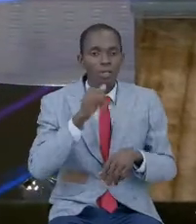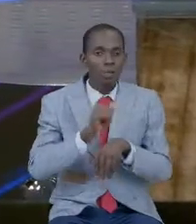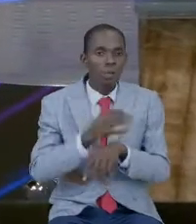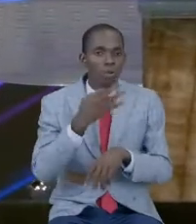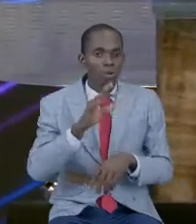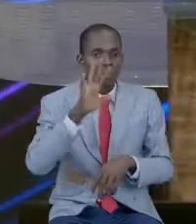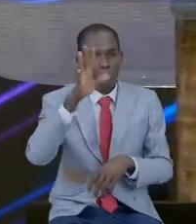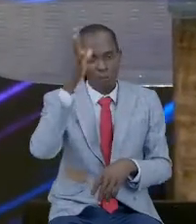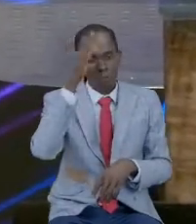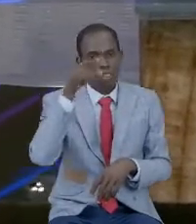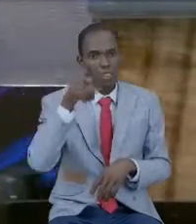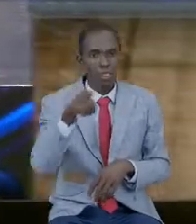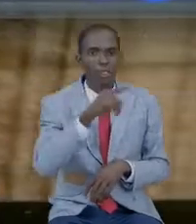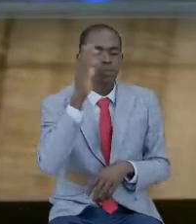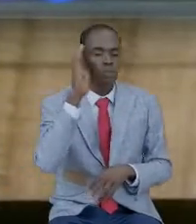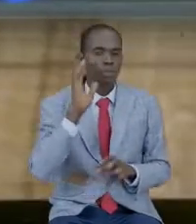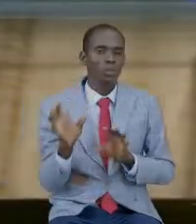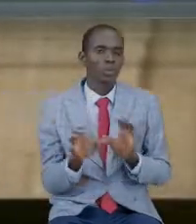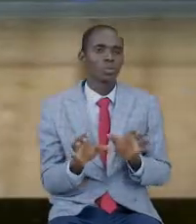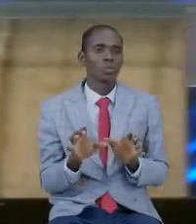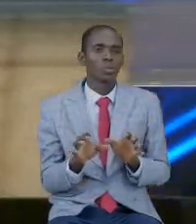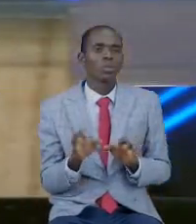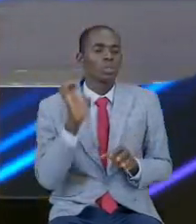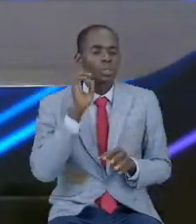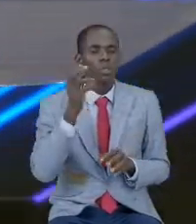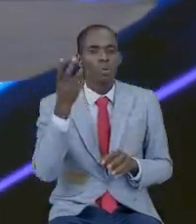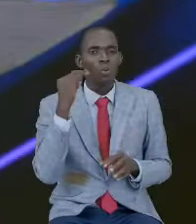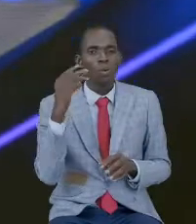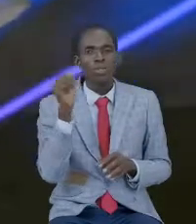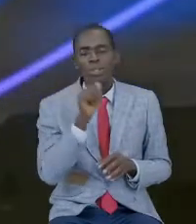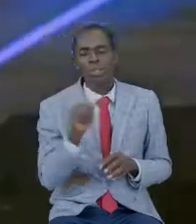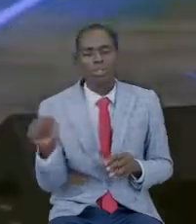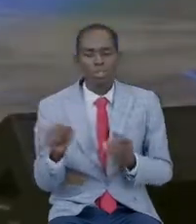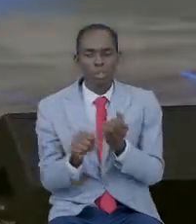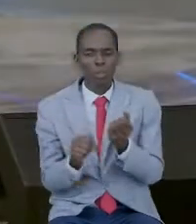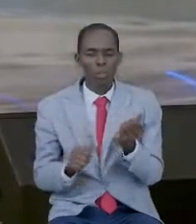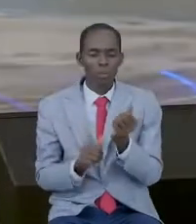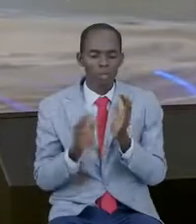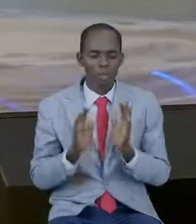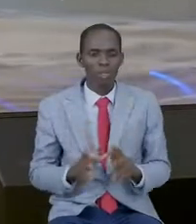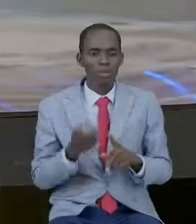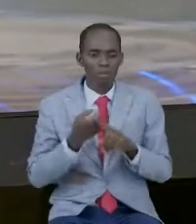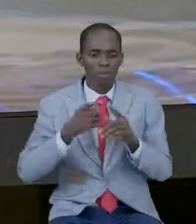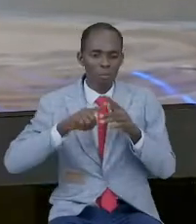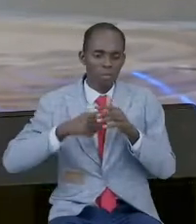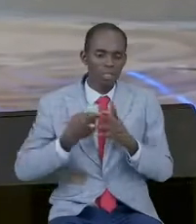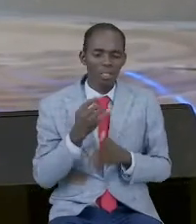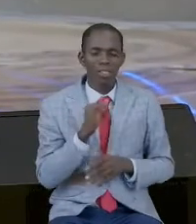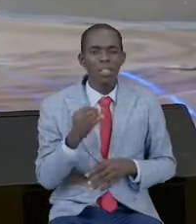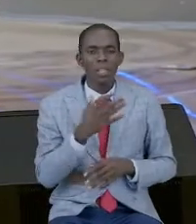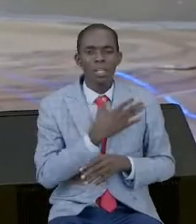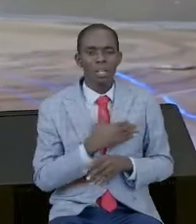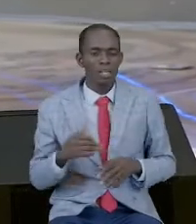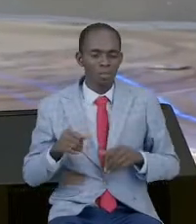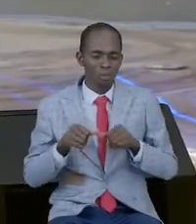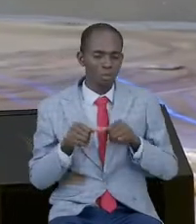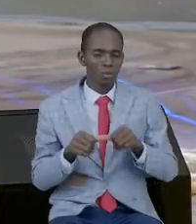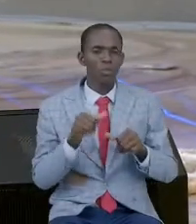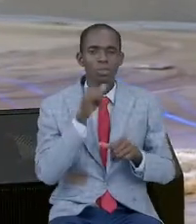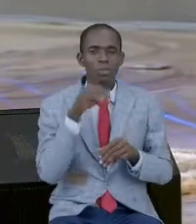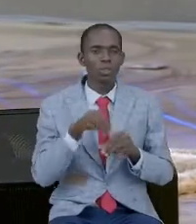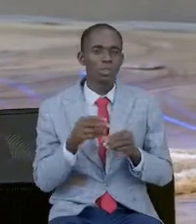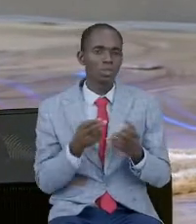ye will do. He was a murderer from the beginning, and he abode not in the truth. And when